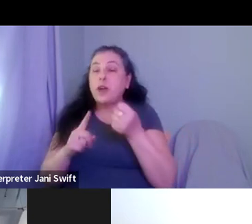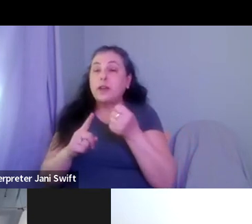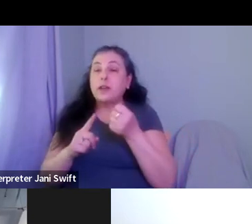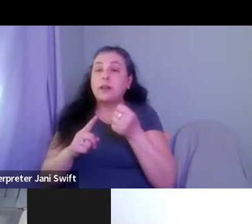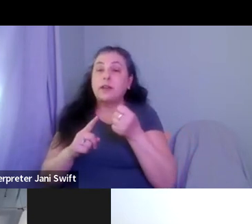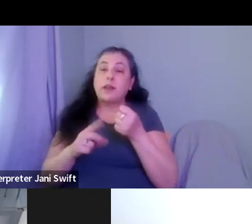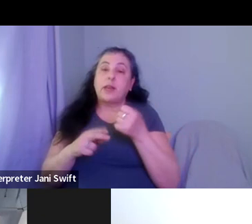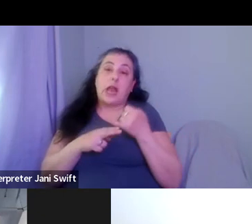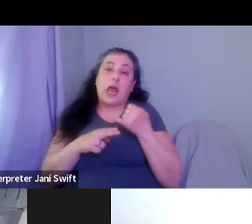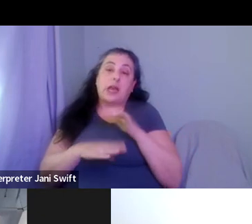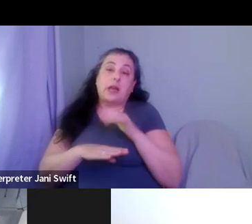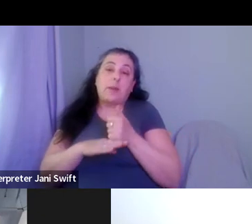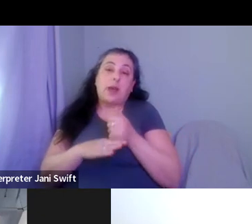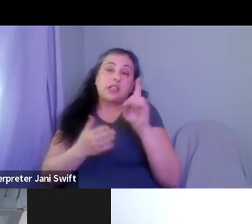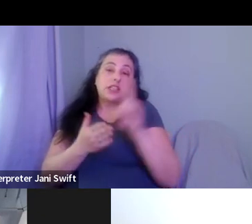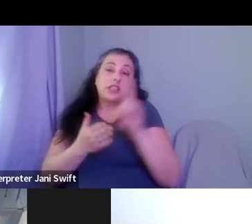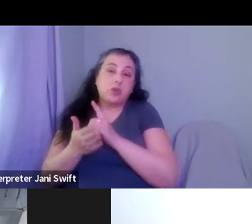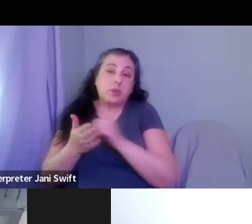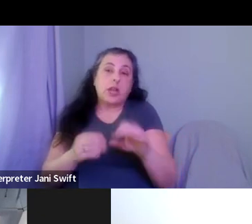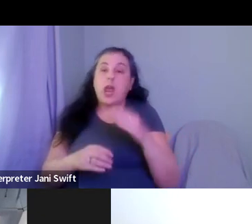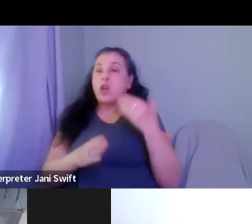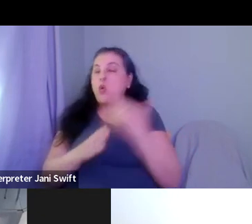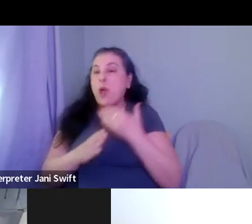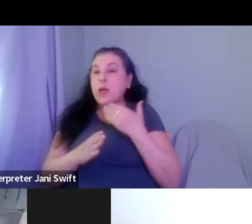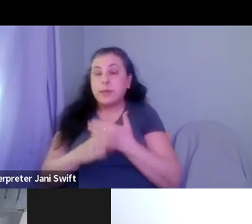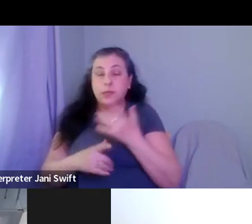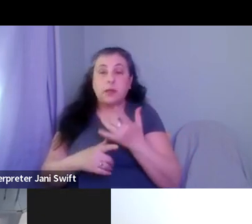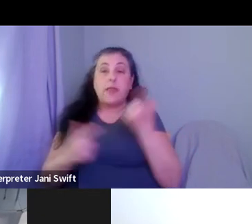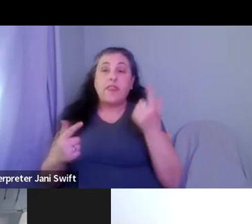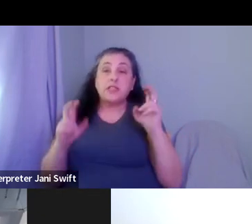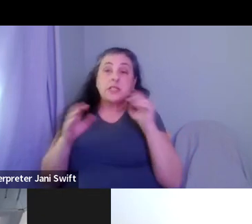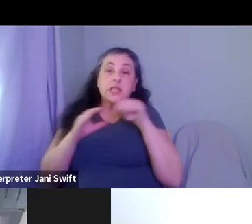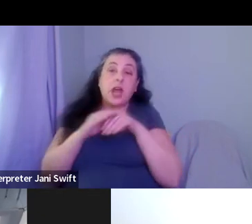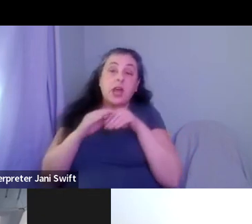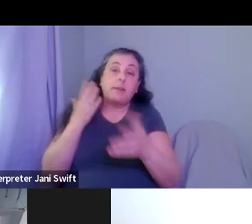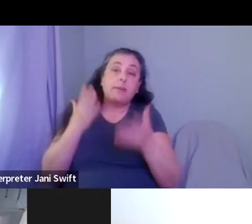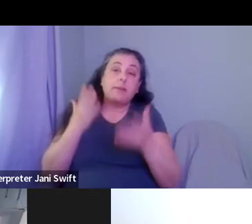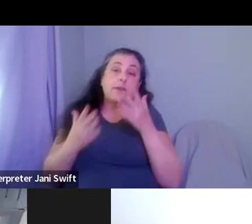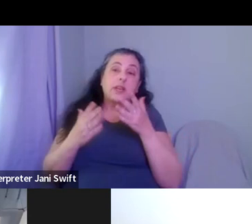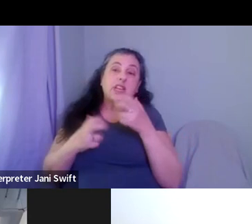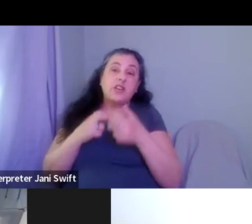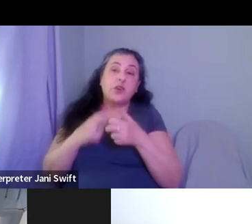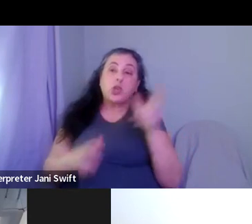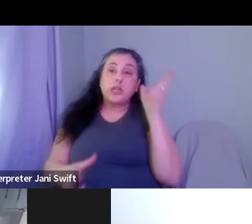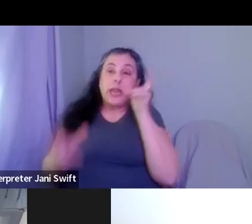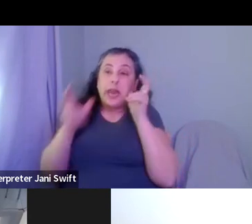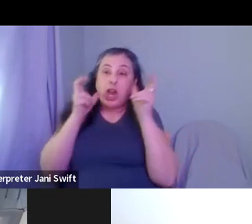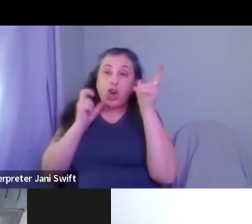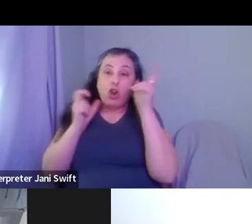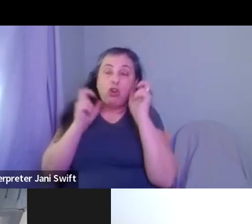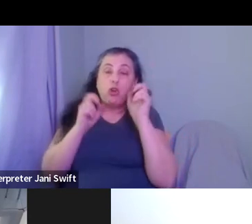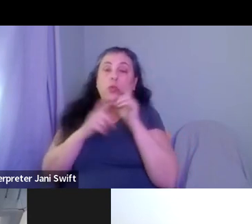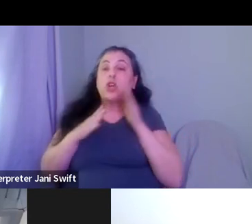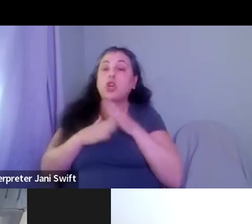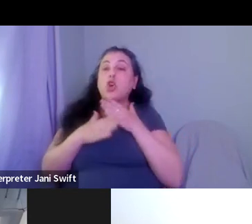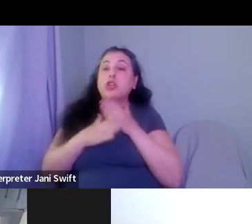identity-based discrimination and harassment. This content may be difficult to hear. We encourage you to